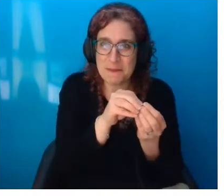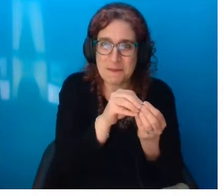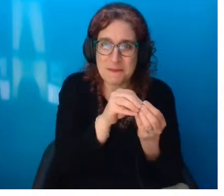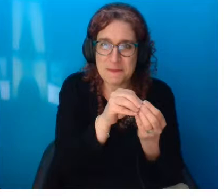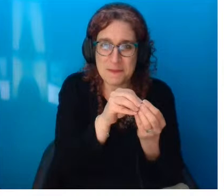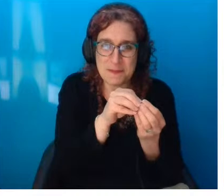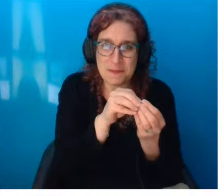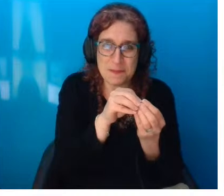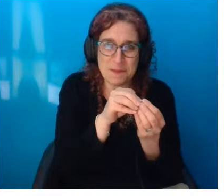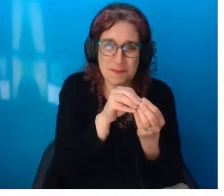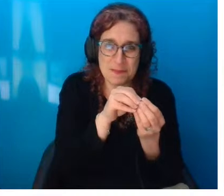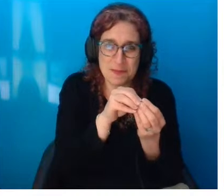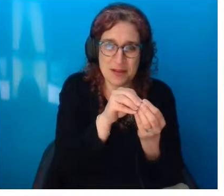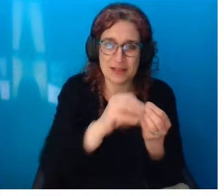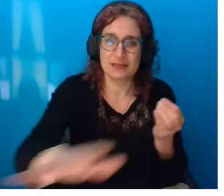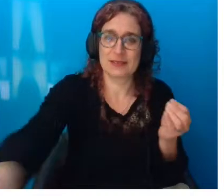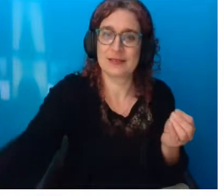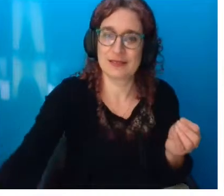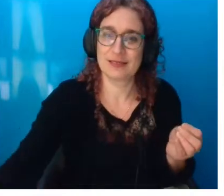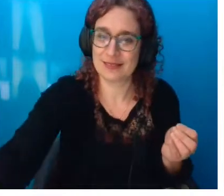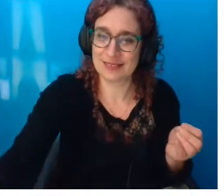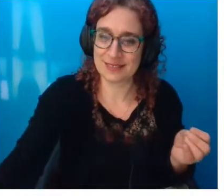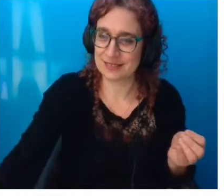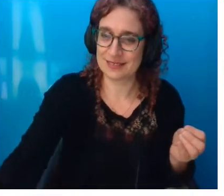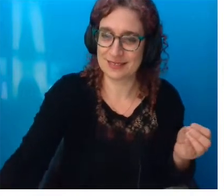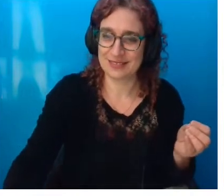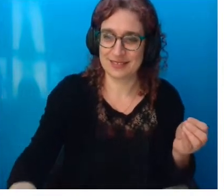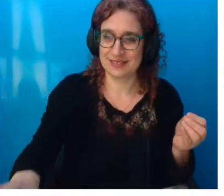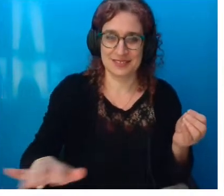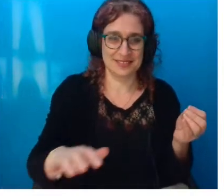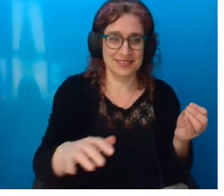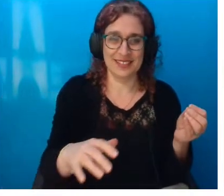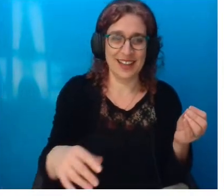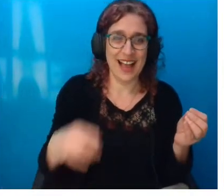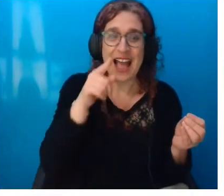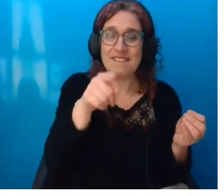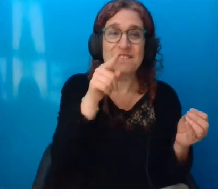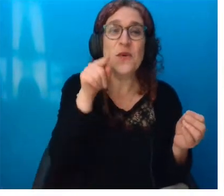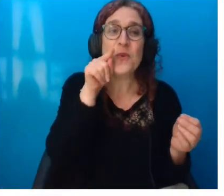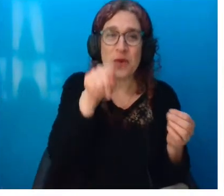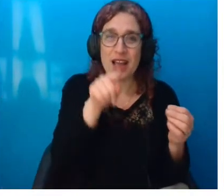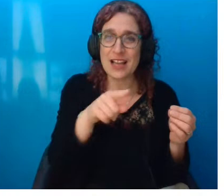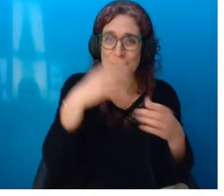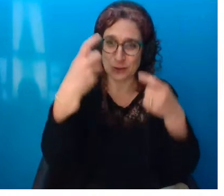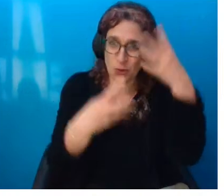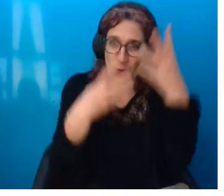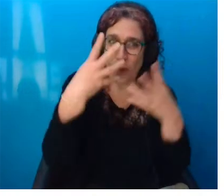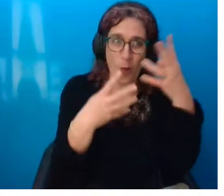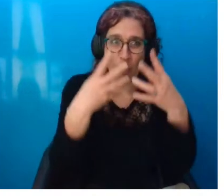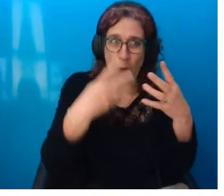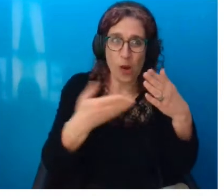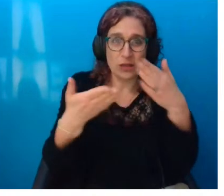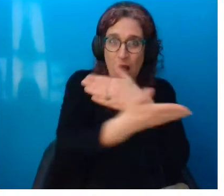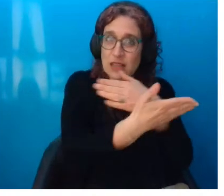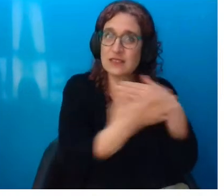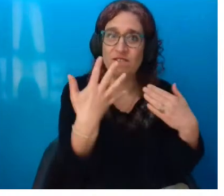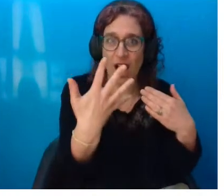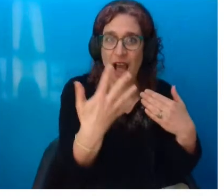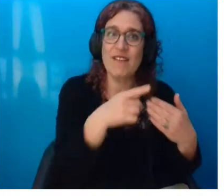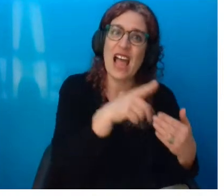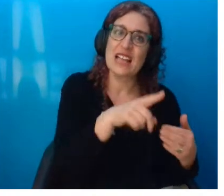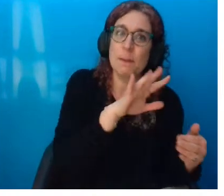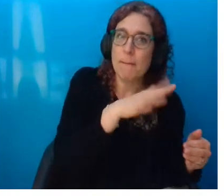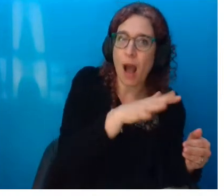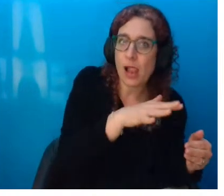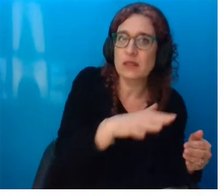It sums up everything that the questionnaires cover. If the score is less than 5, then they've got mild disease. If it's 5 to 10, it's moderate to